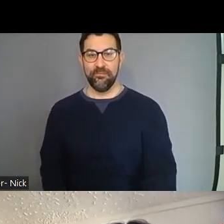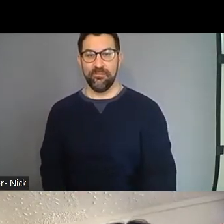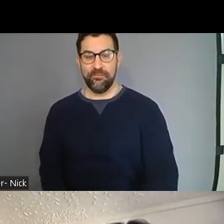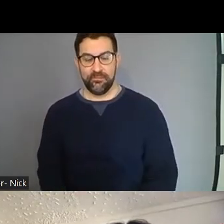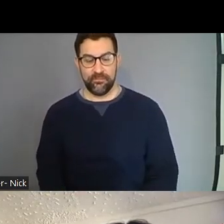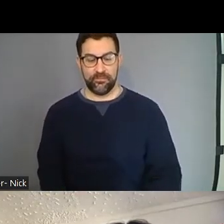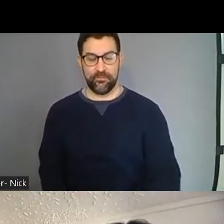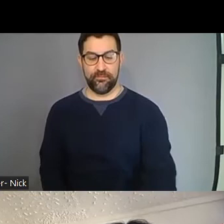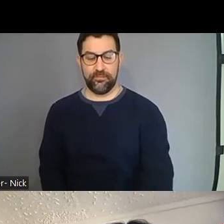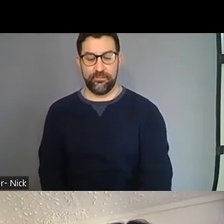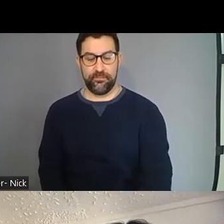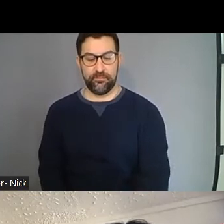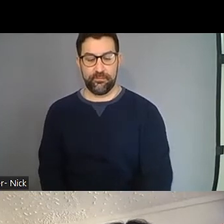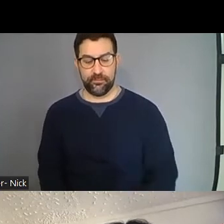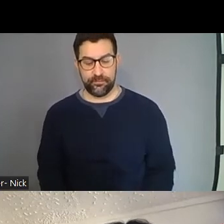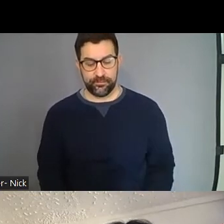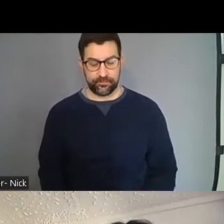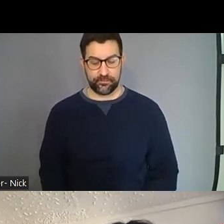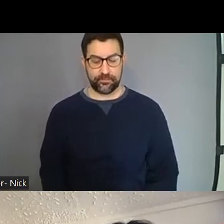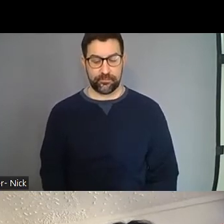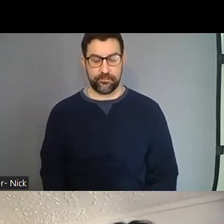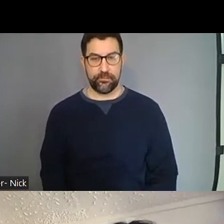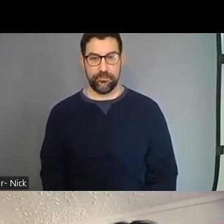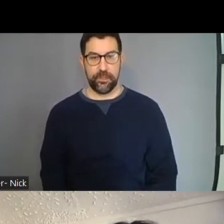let's give Caitlin a moment.